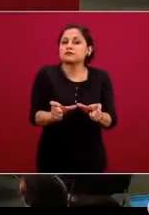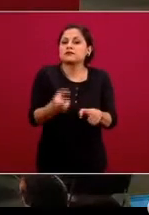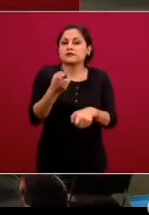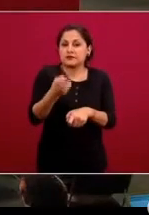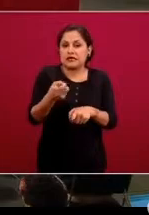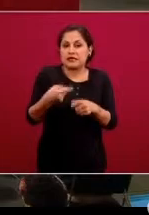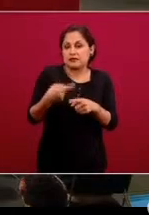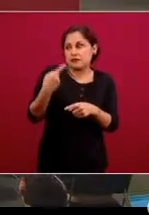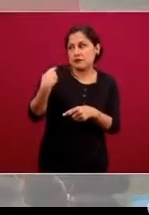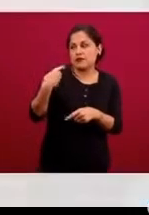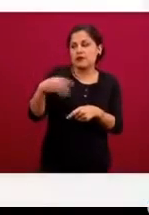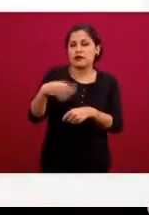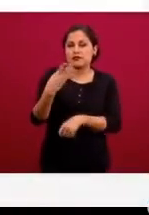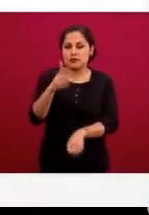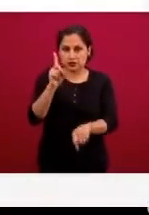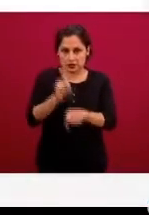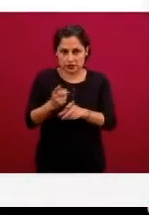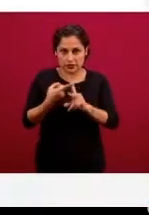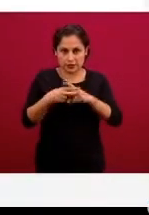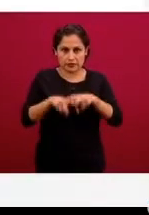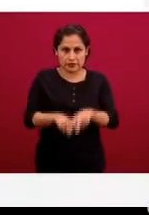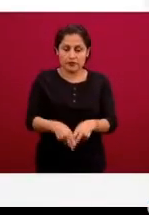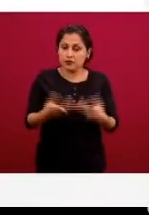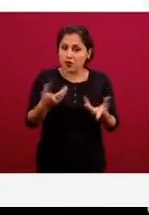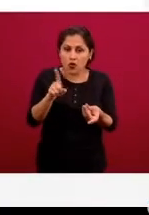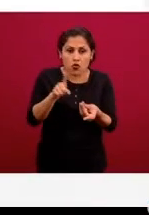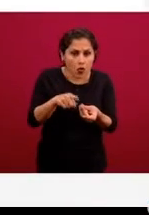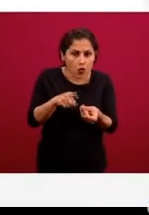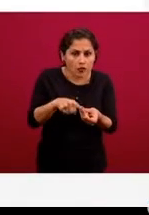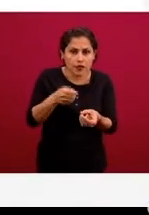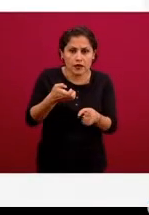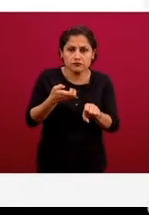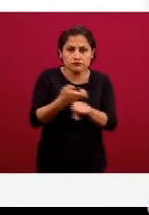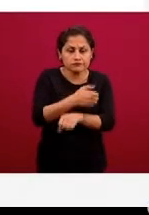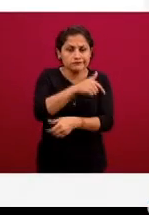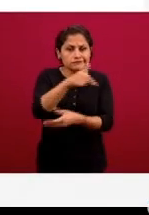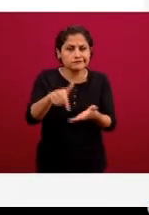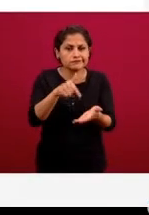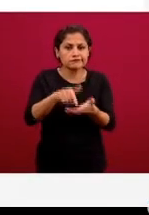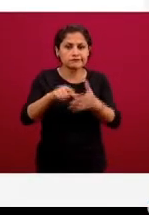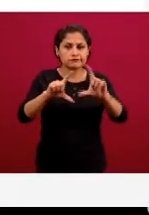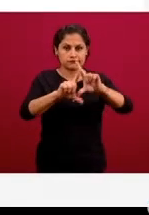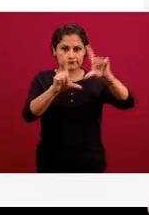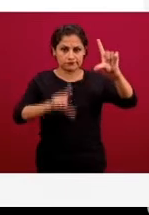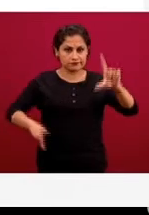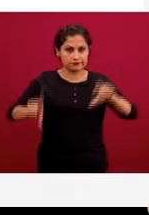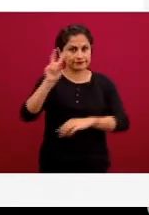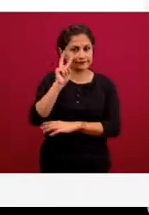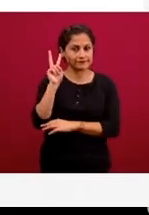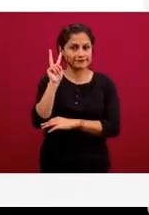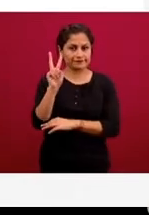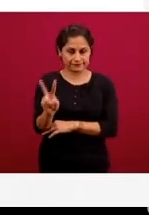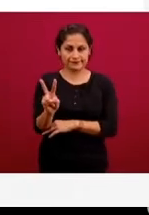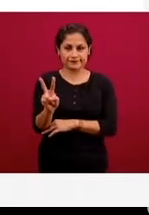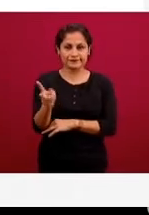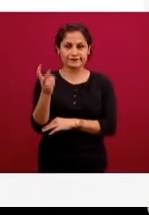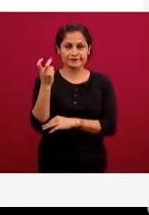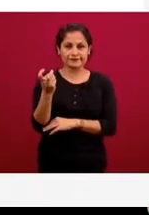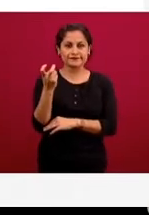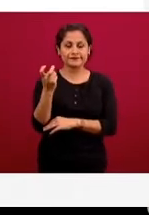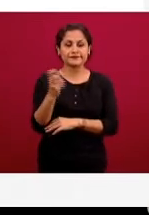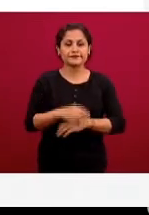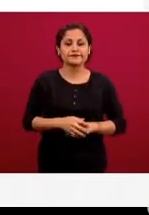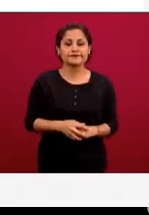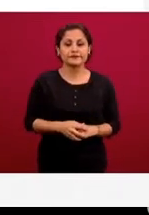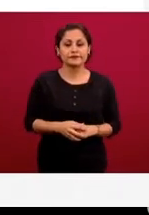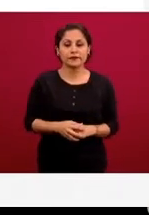these 3,185 cases over all throughout Mexico. And basically, we can